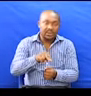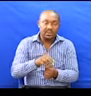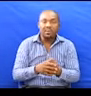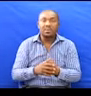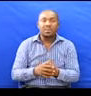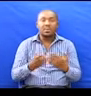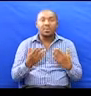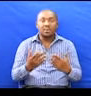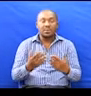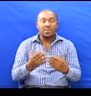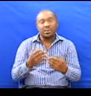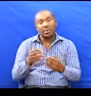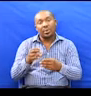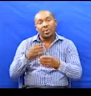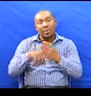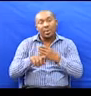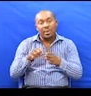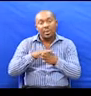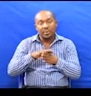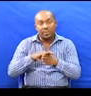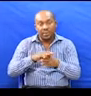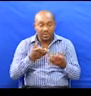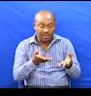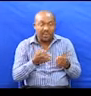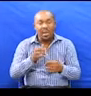we have got two types of amino acid.